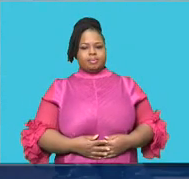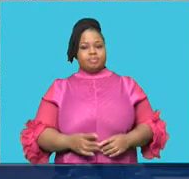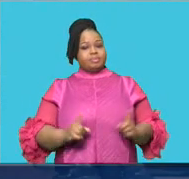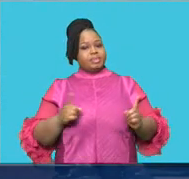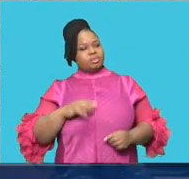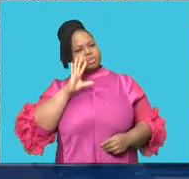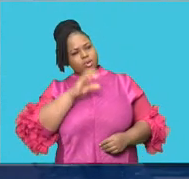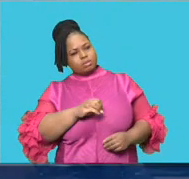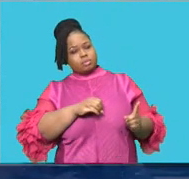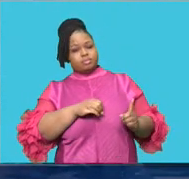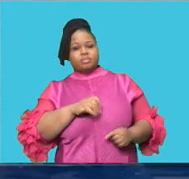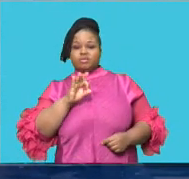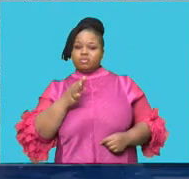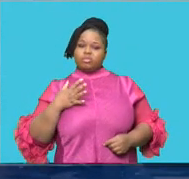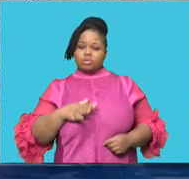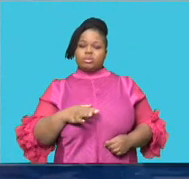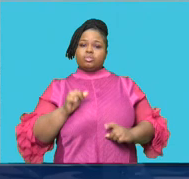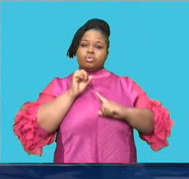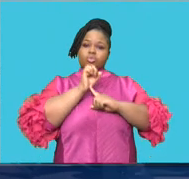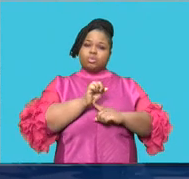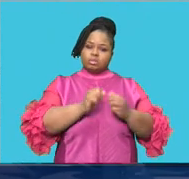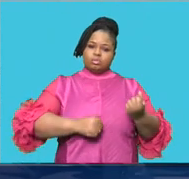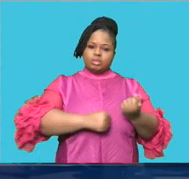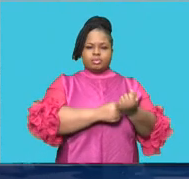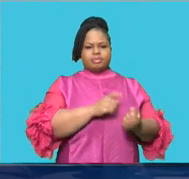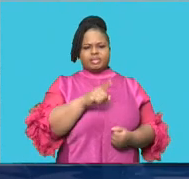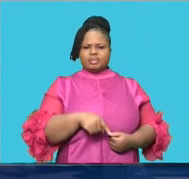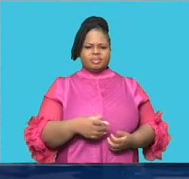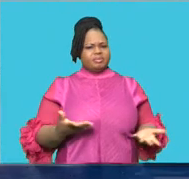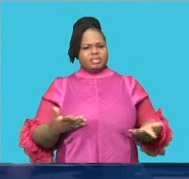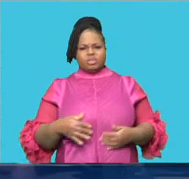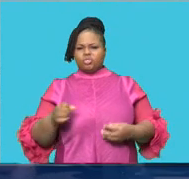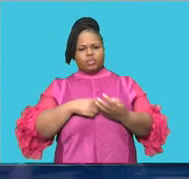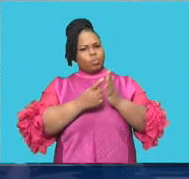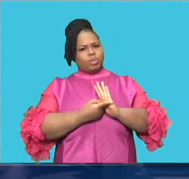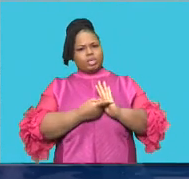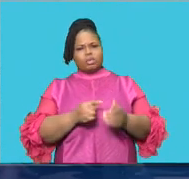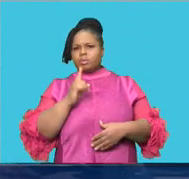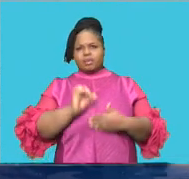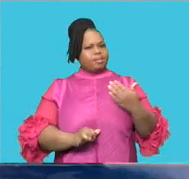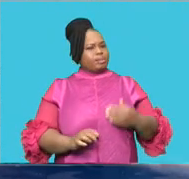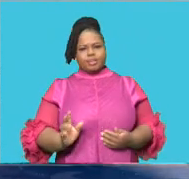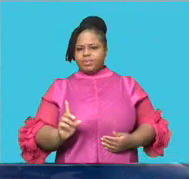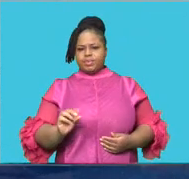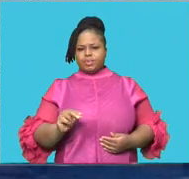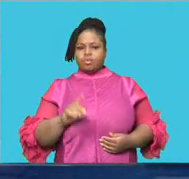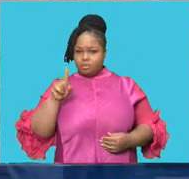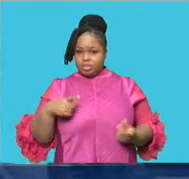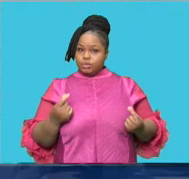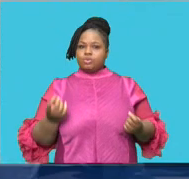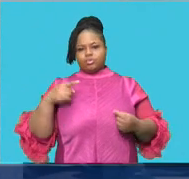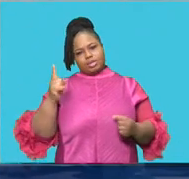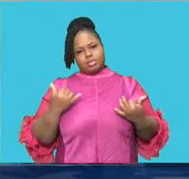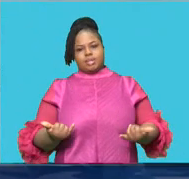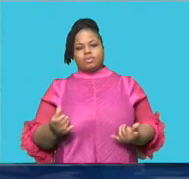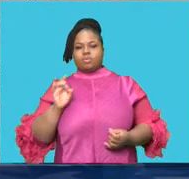But we asked them that if you want Operation Dodula behind this, we don't have the whole week, we don't have the whole month. We're going to do it right and do it